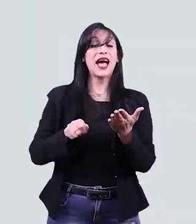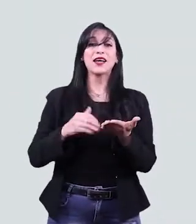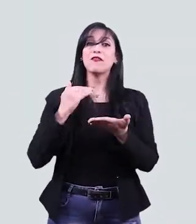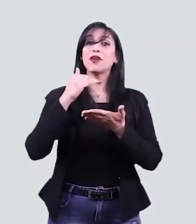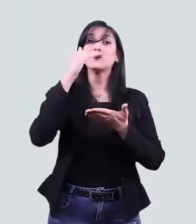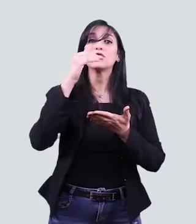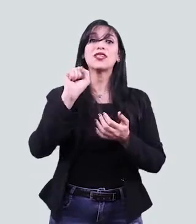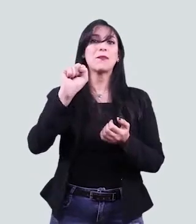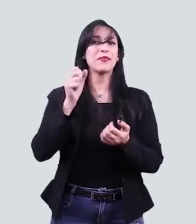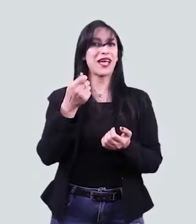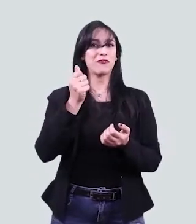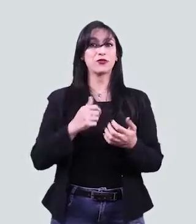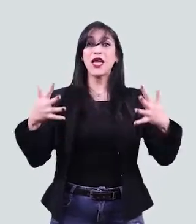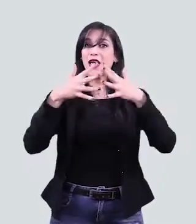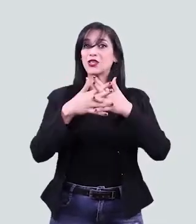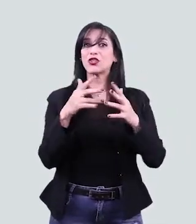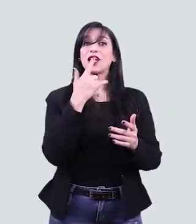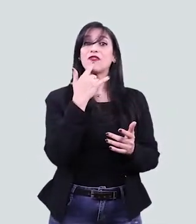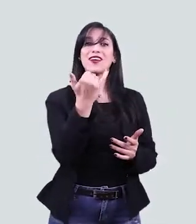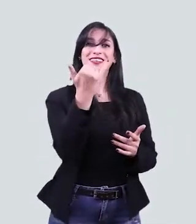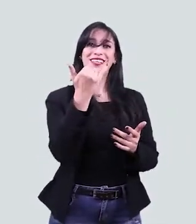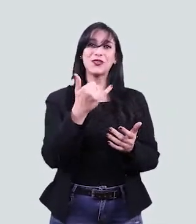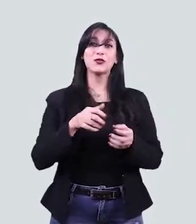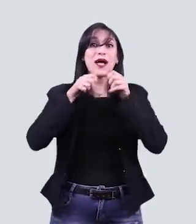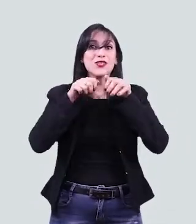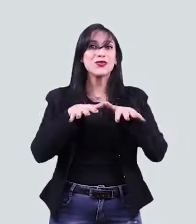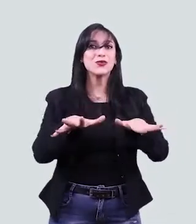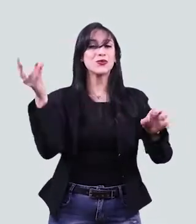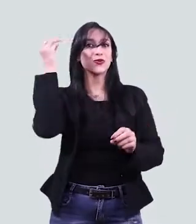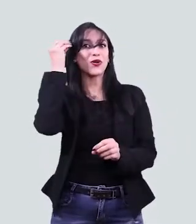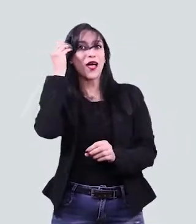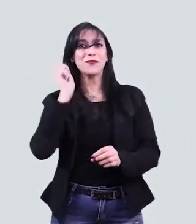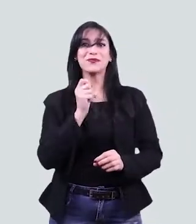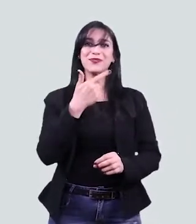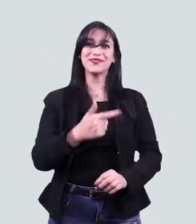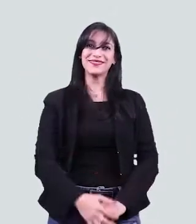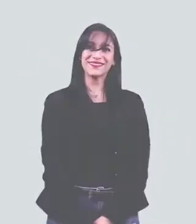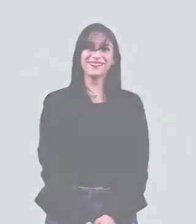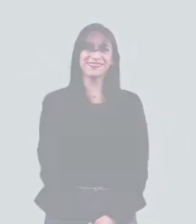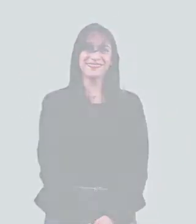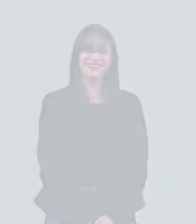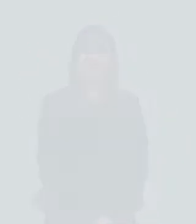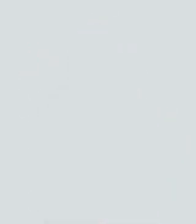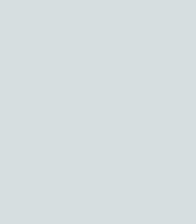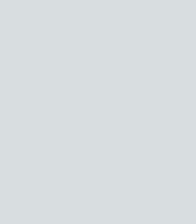today. Subscribe to our YouTube channel to get access to our educational videos as soon as they're posted.